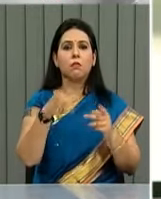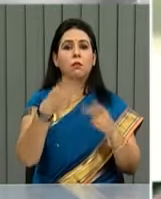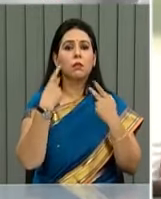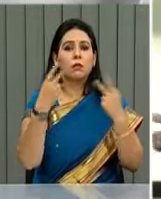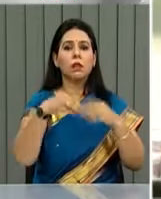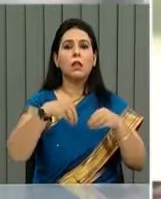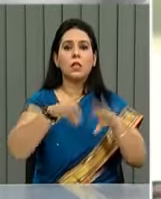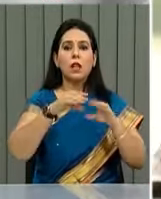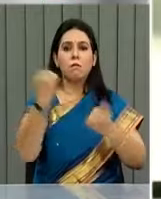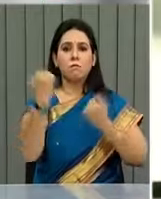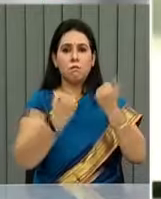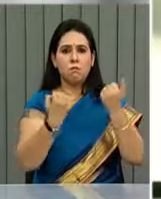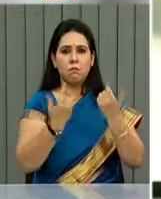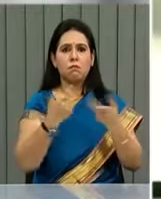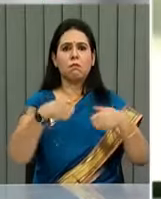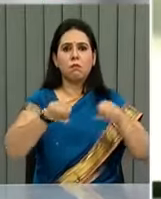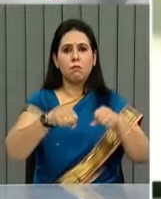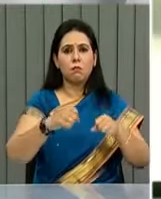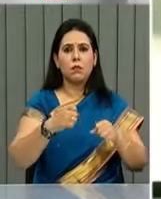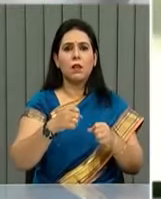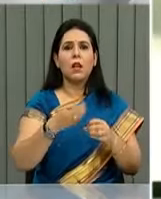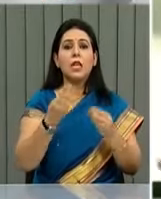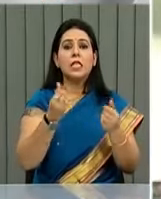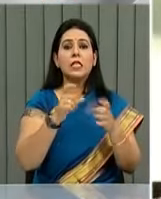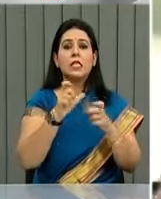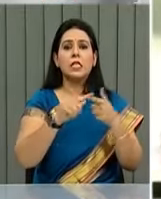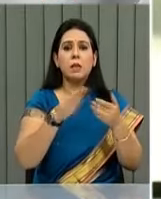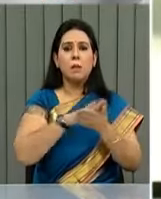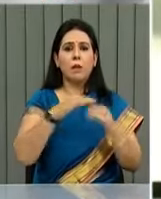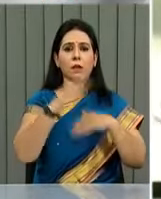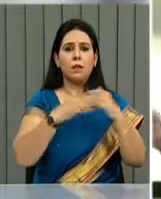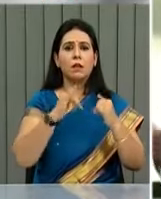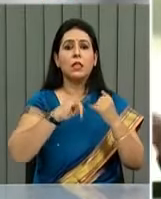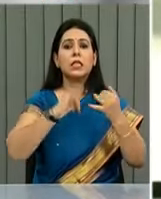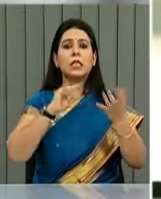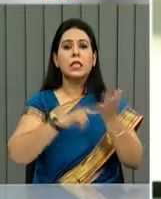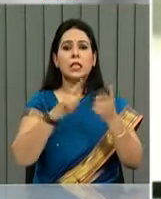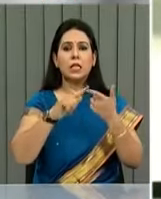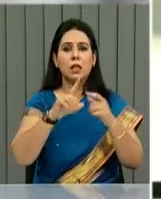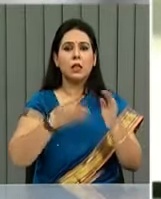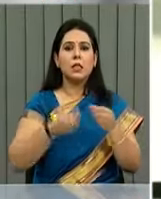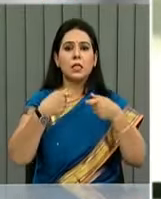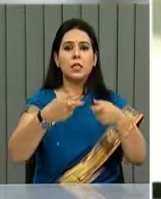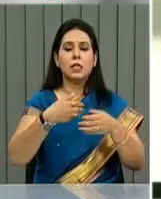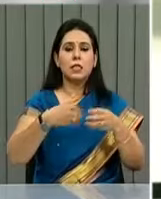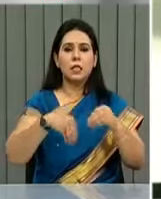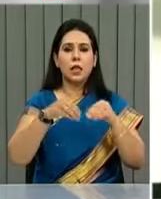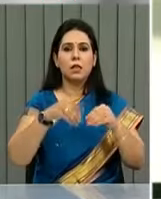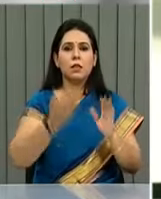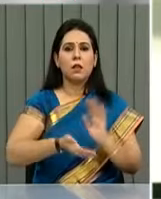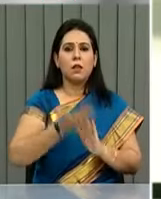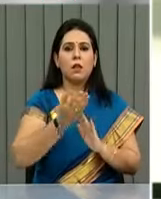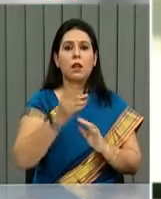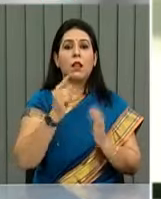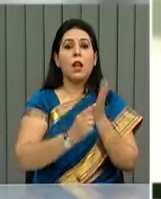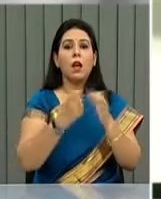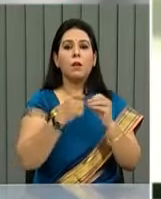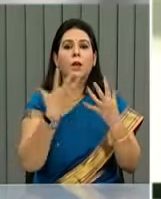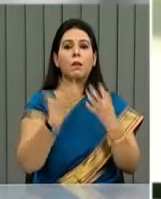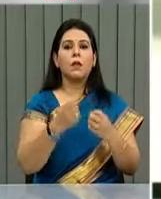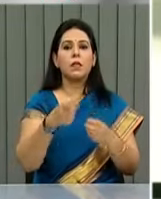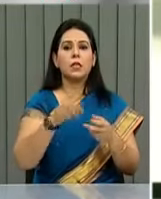sale of automobiles, vehicles, cement sales are going up, some steel sales are going up. So the urban demand is increasing.